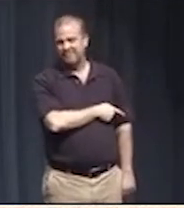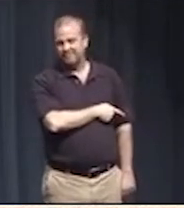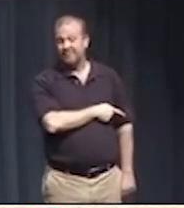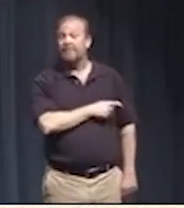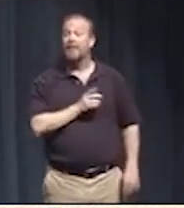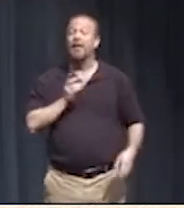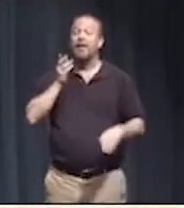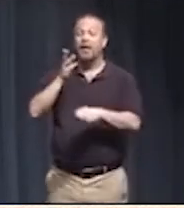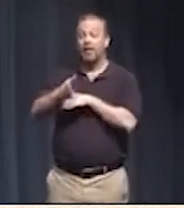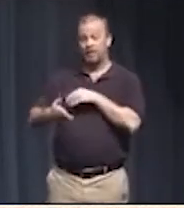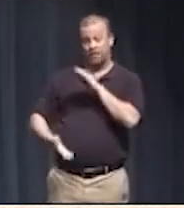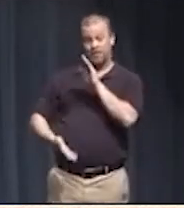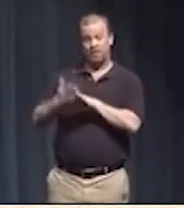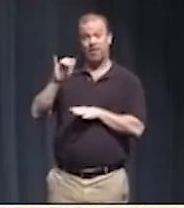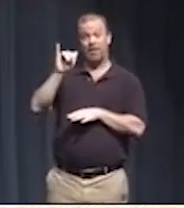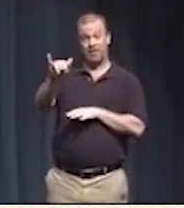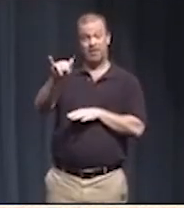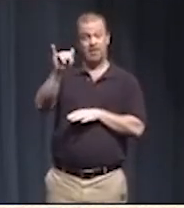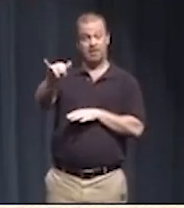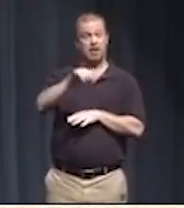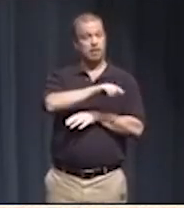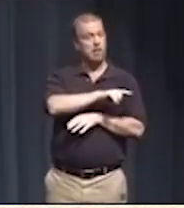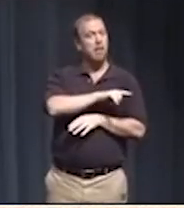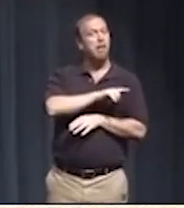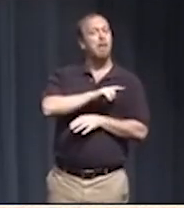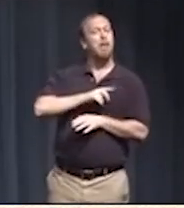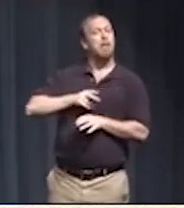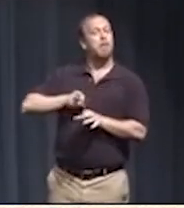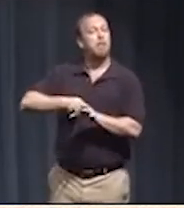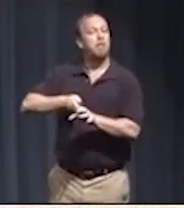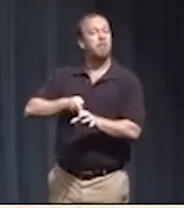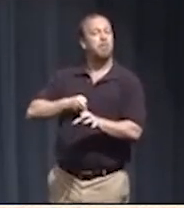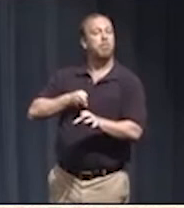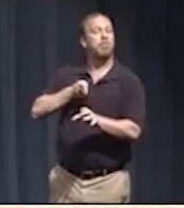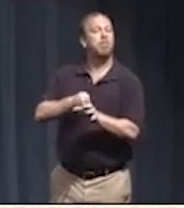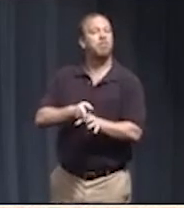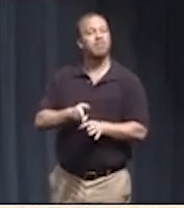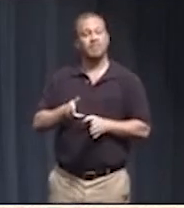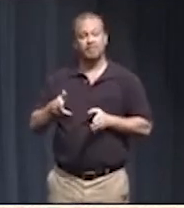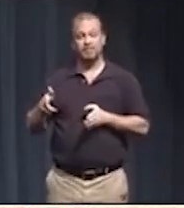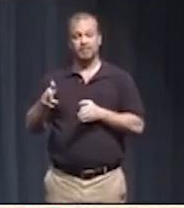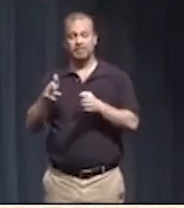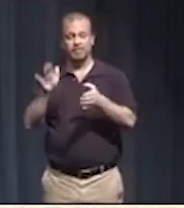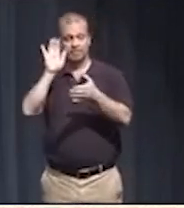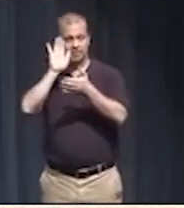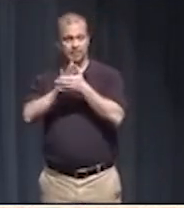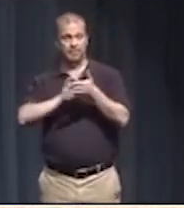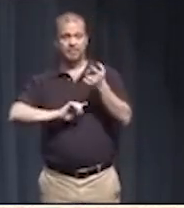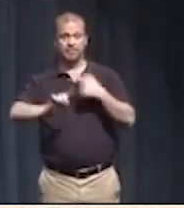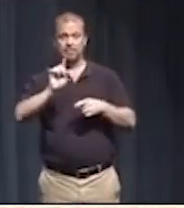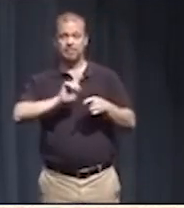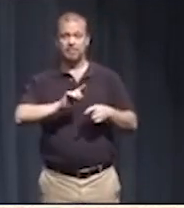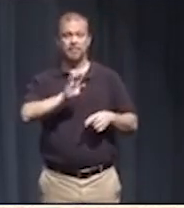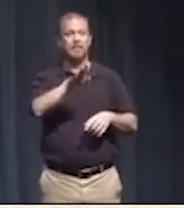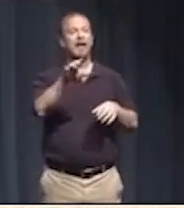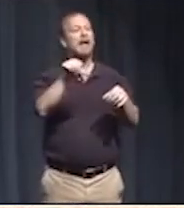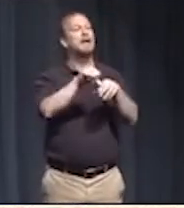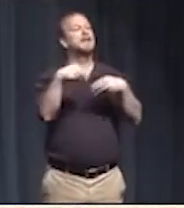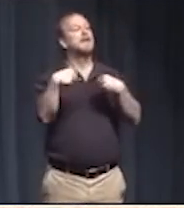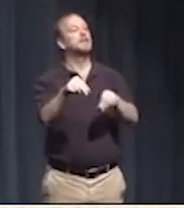After we'd started that routine, she went with us. And we're driving down the road in my Sunshine's gas